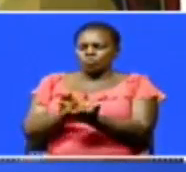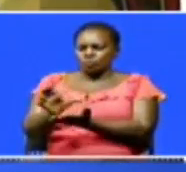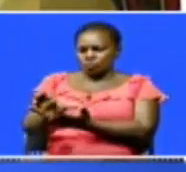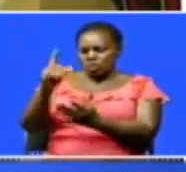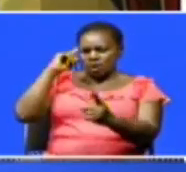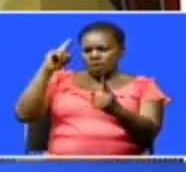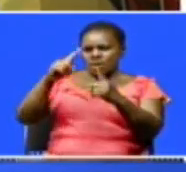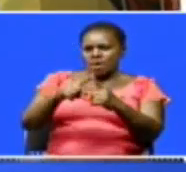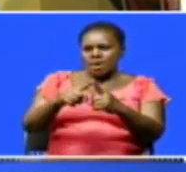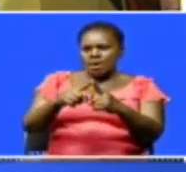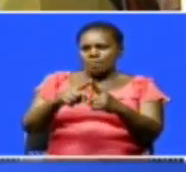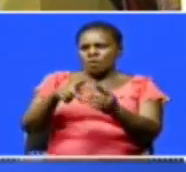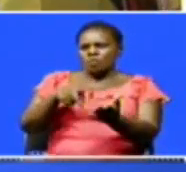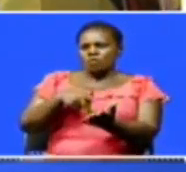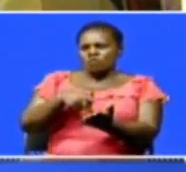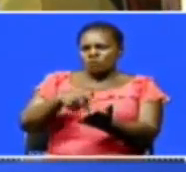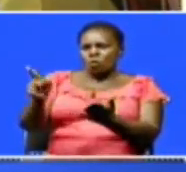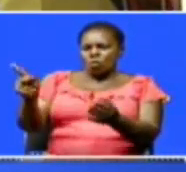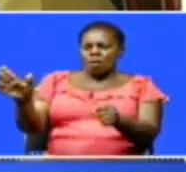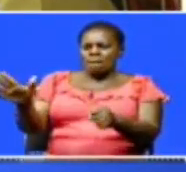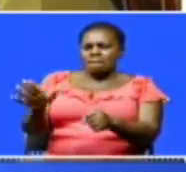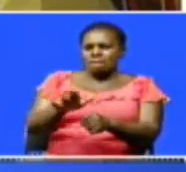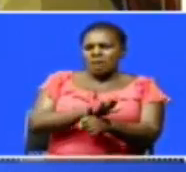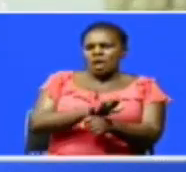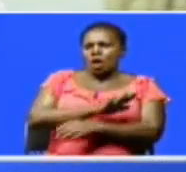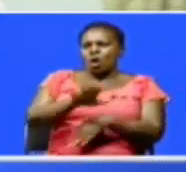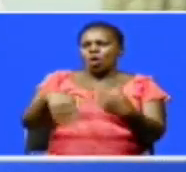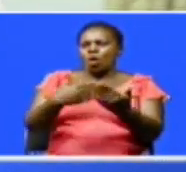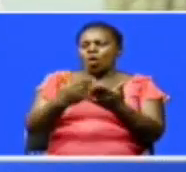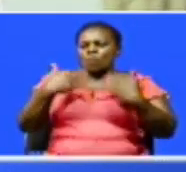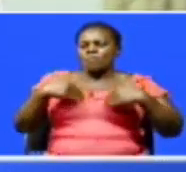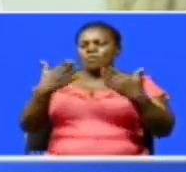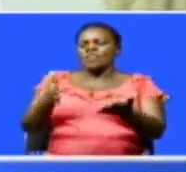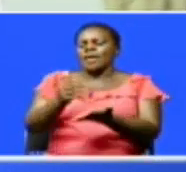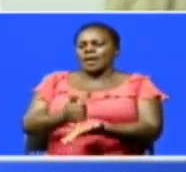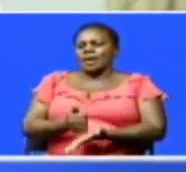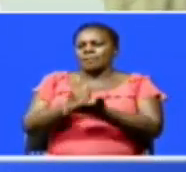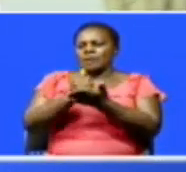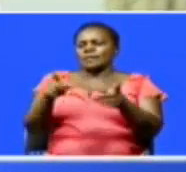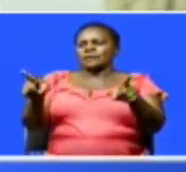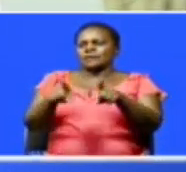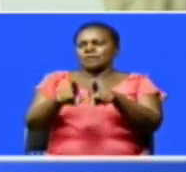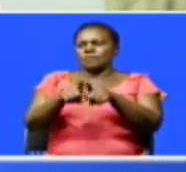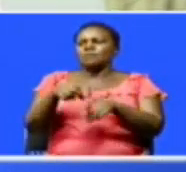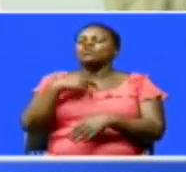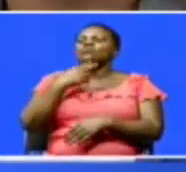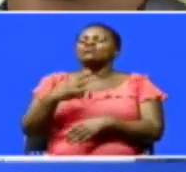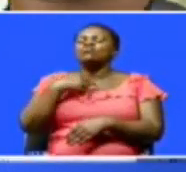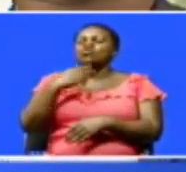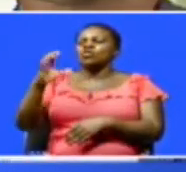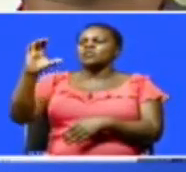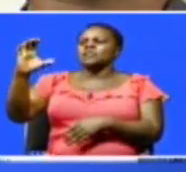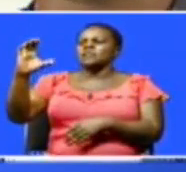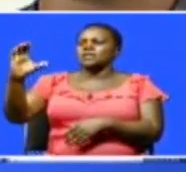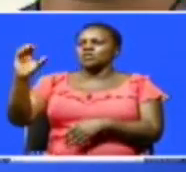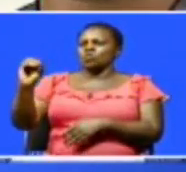view to building a comprehensive compensation package for all frontline workers. This even as the Kenya Union of Clinical